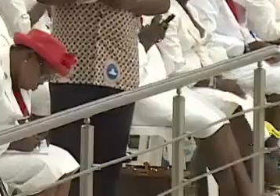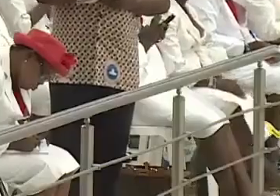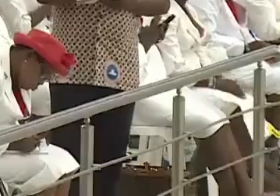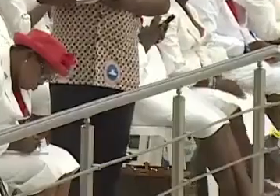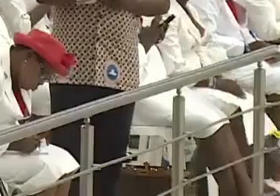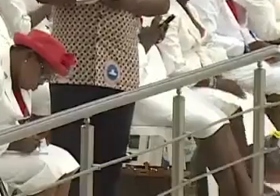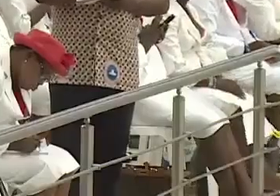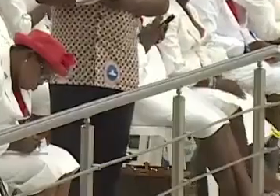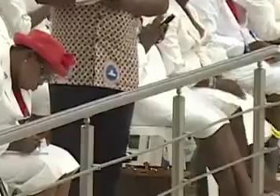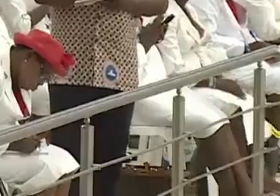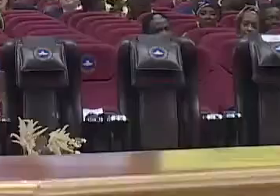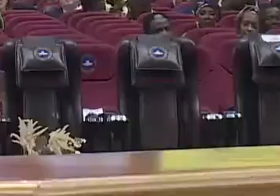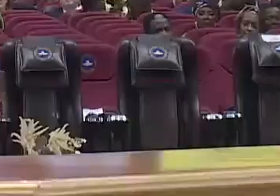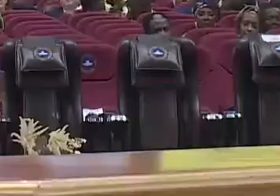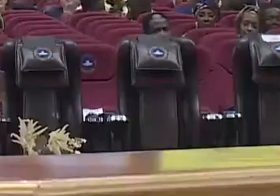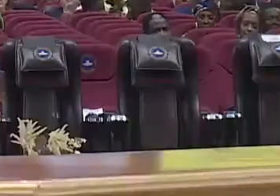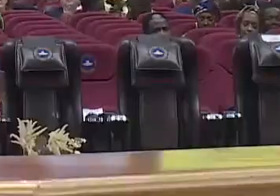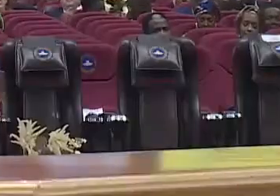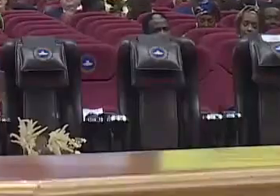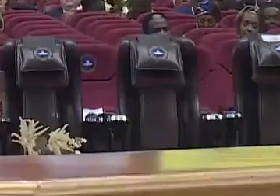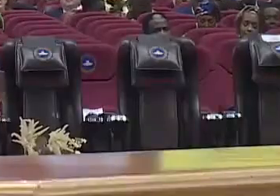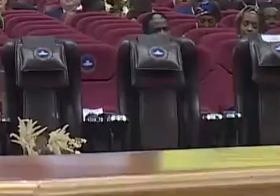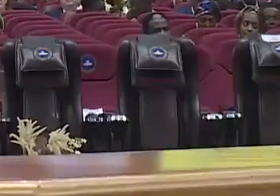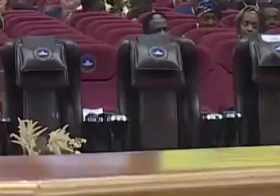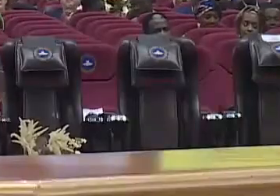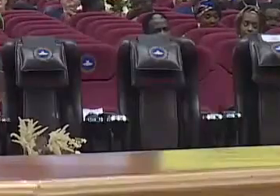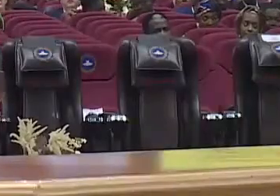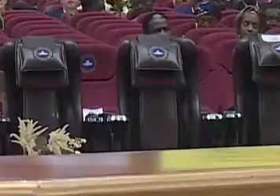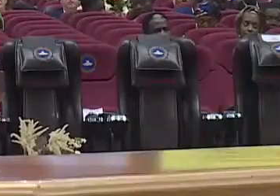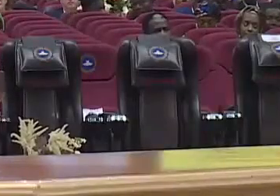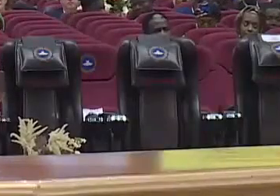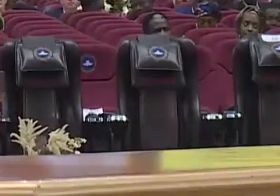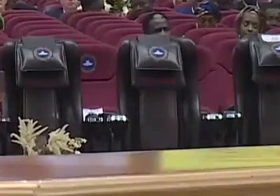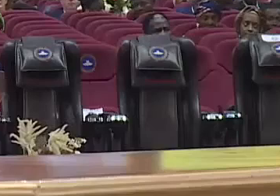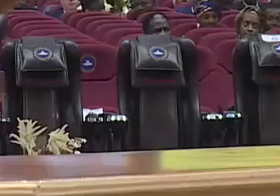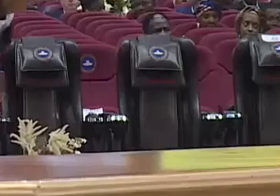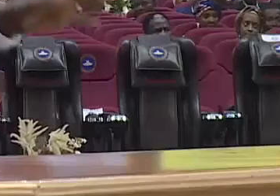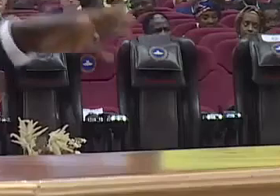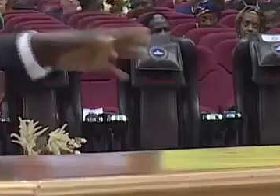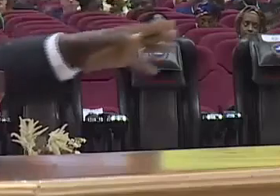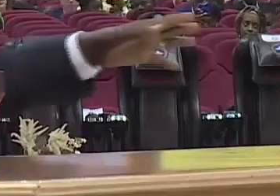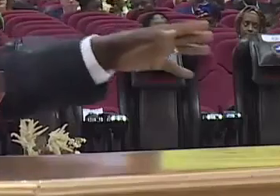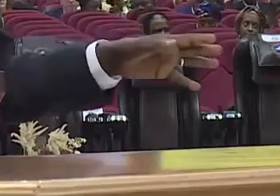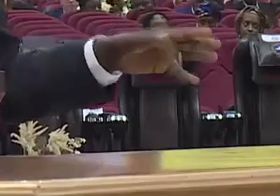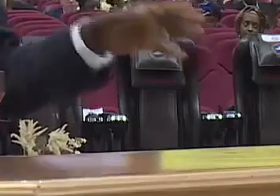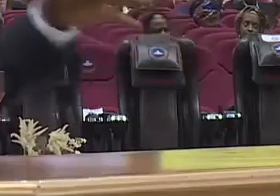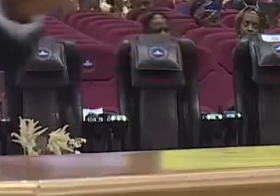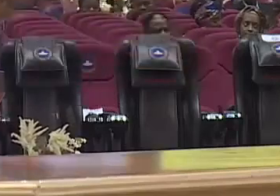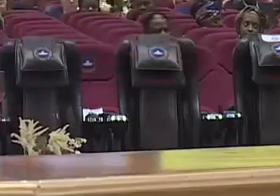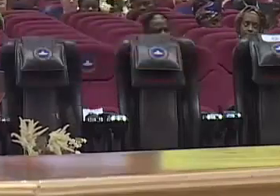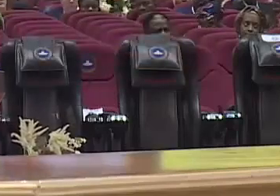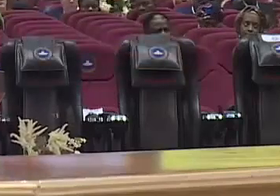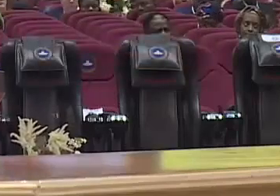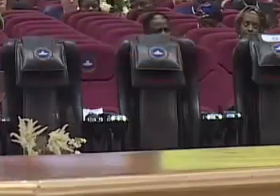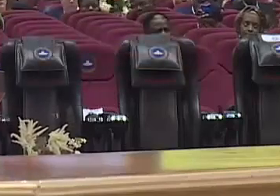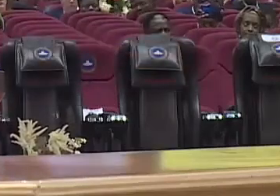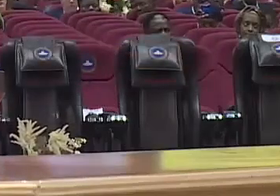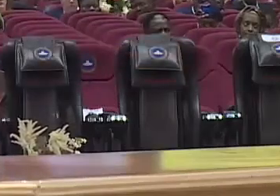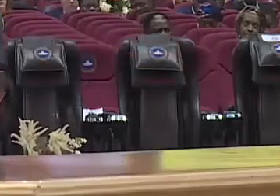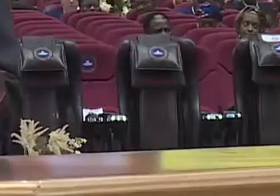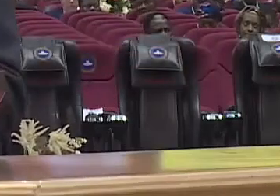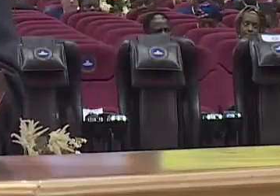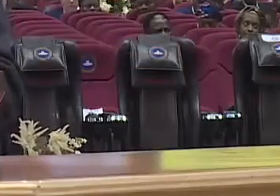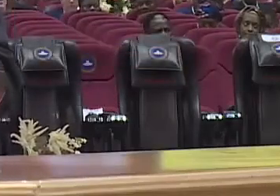to particularly give thanks to God for Daddy, for many things he has been to me over the